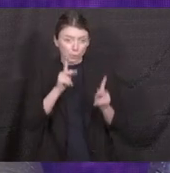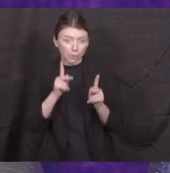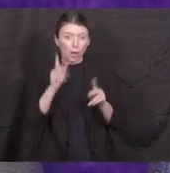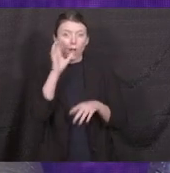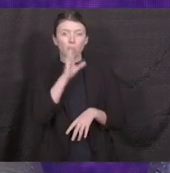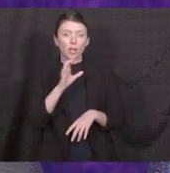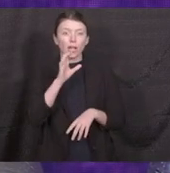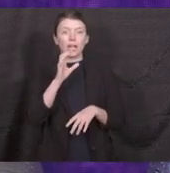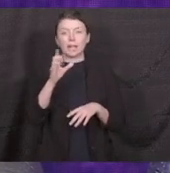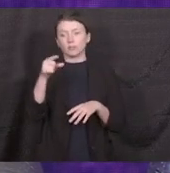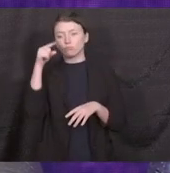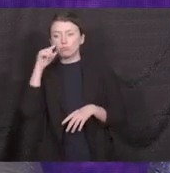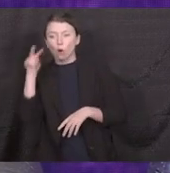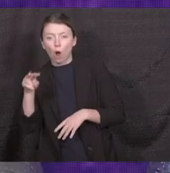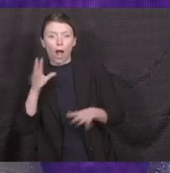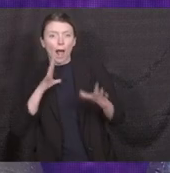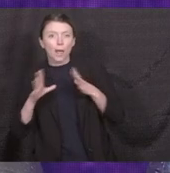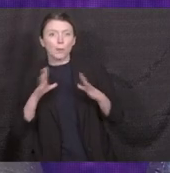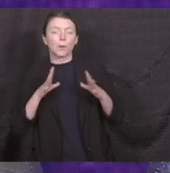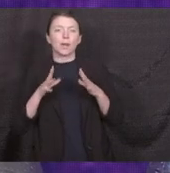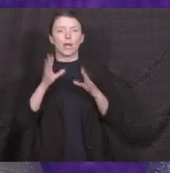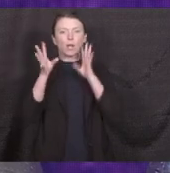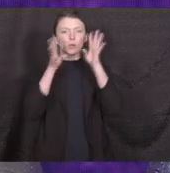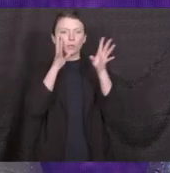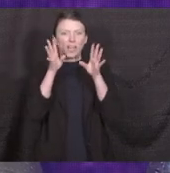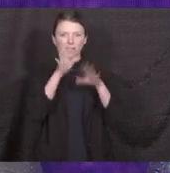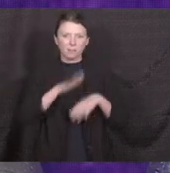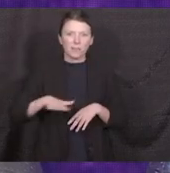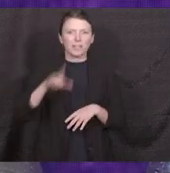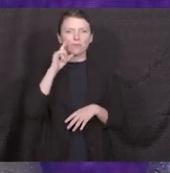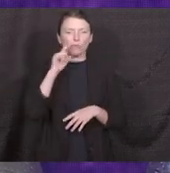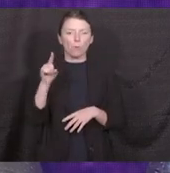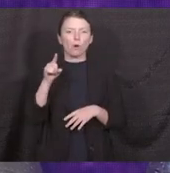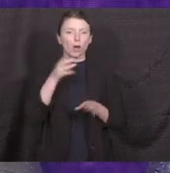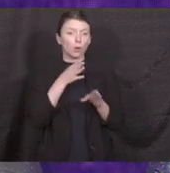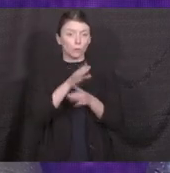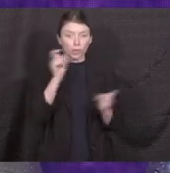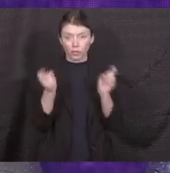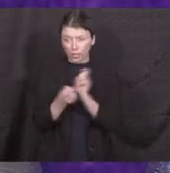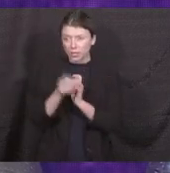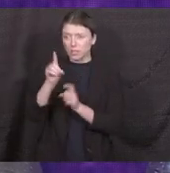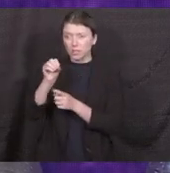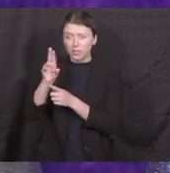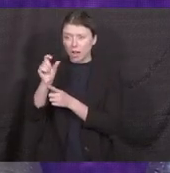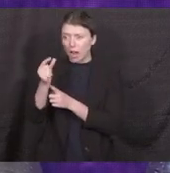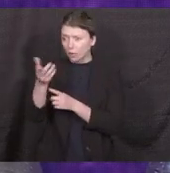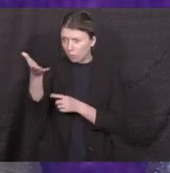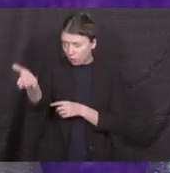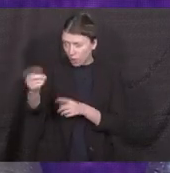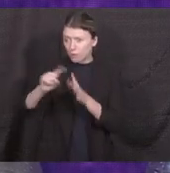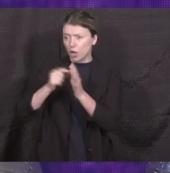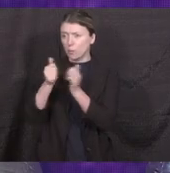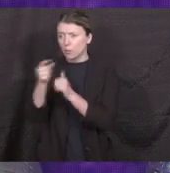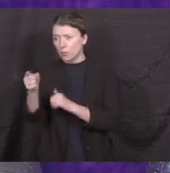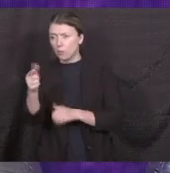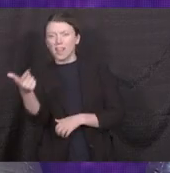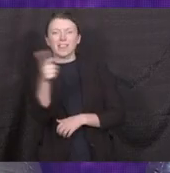to Hollywood and are looking for creative spaces for a career change? Doug, let's start with you, and then we'll come over to